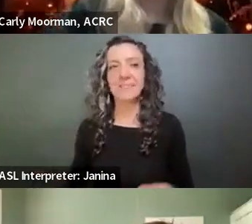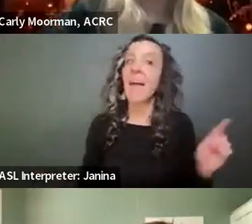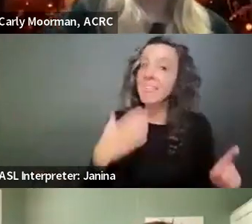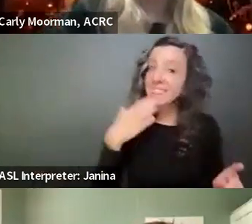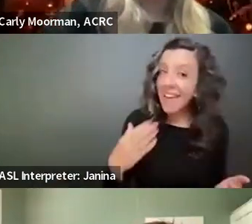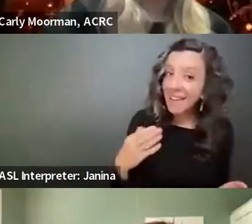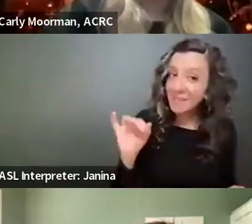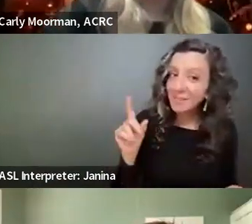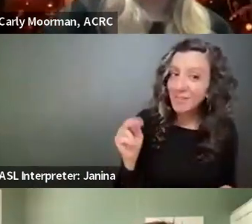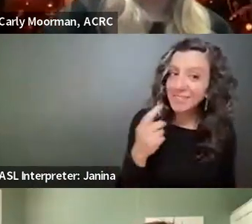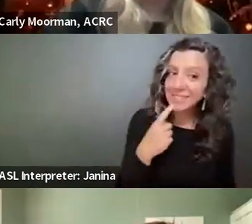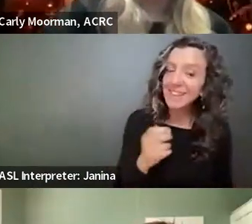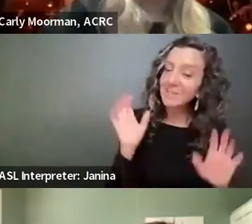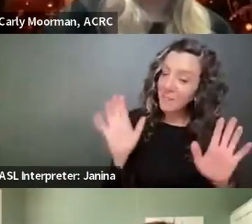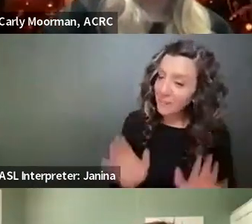All right.